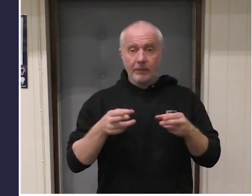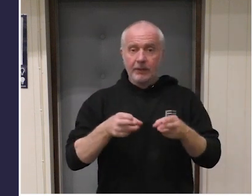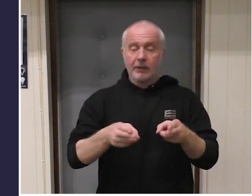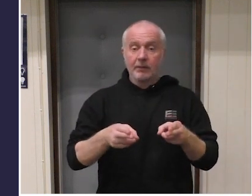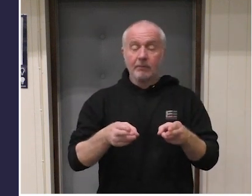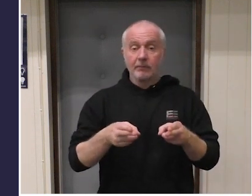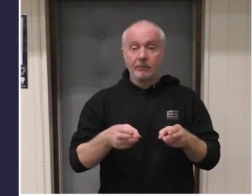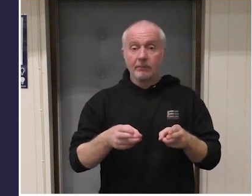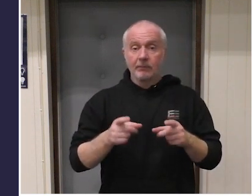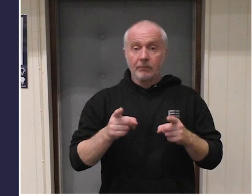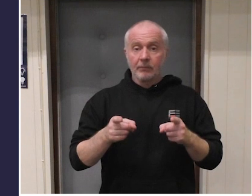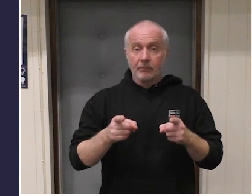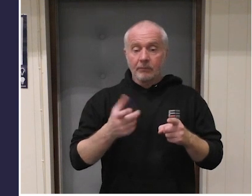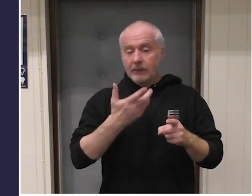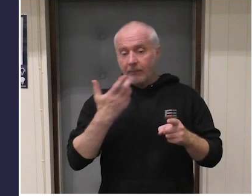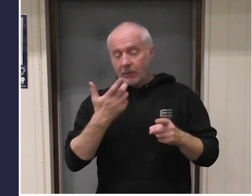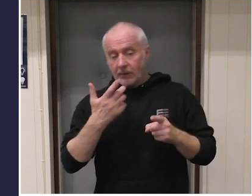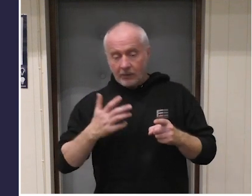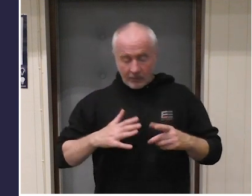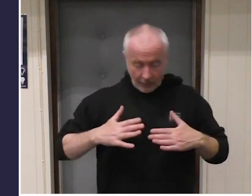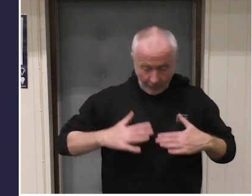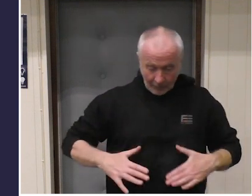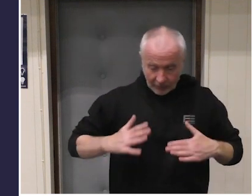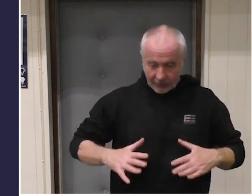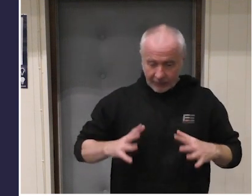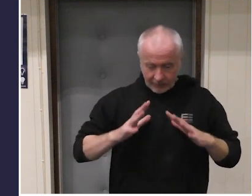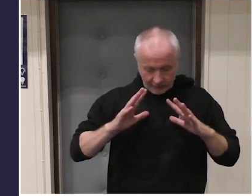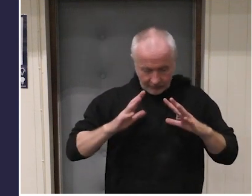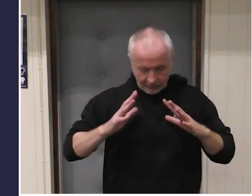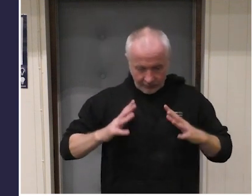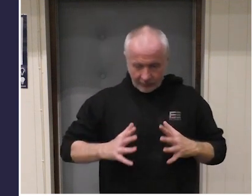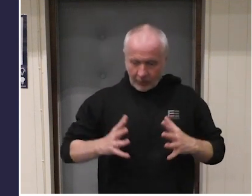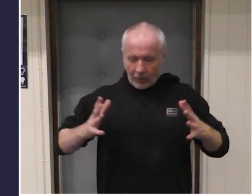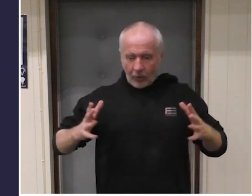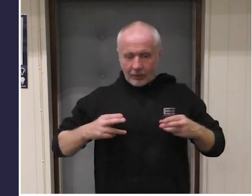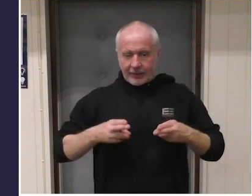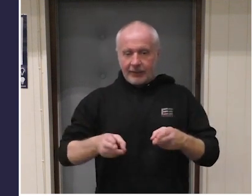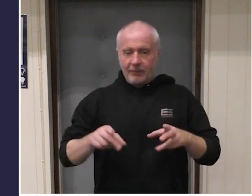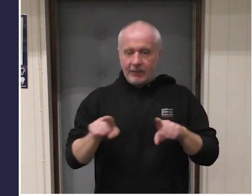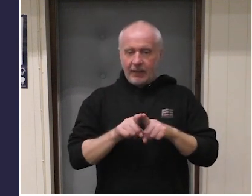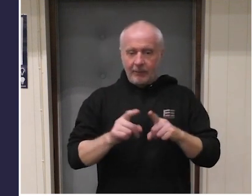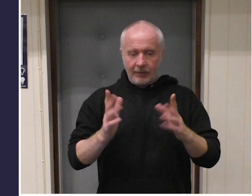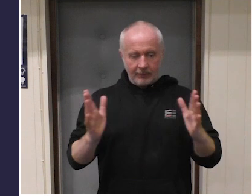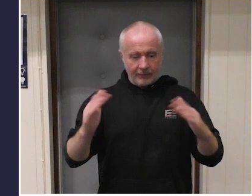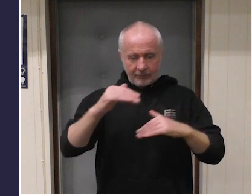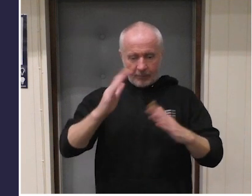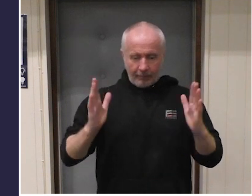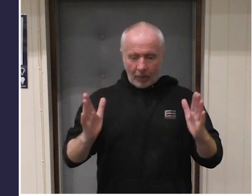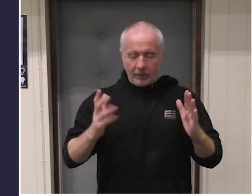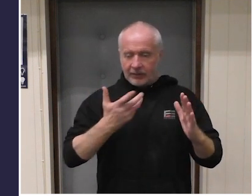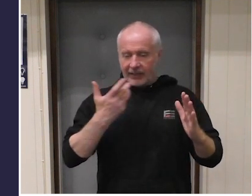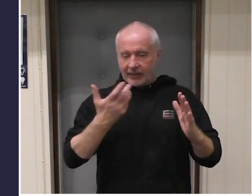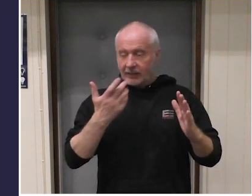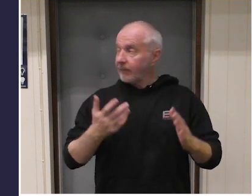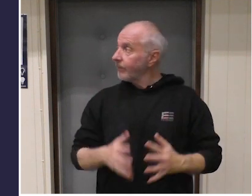It's fluctuating at constant temperature, and the body is the larger system, which is providing this like heat bath, as it were. So those who've